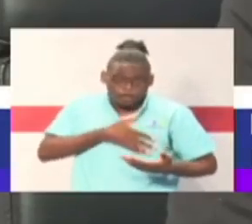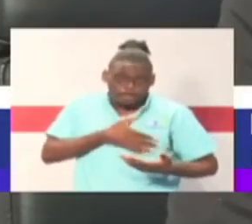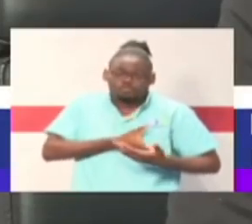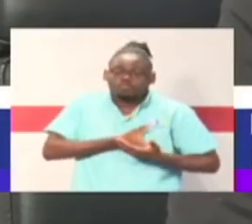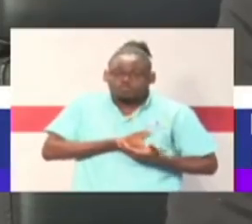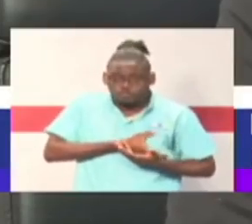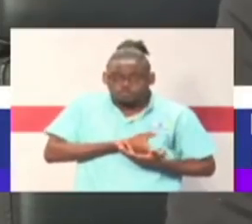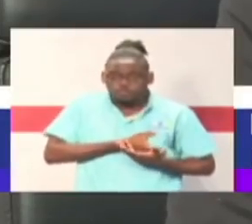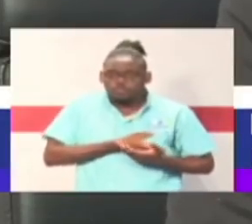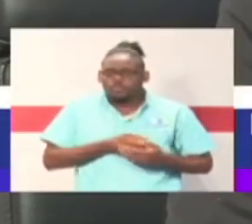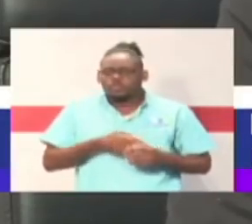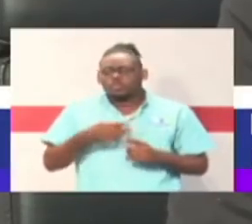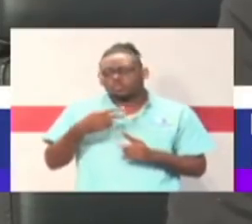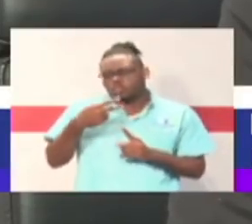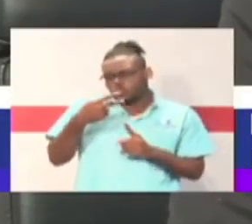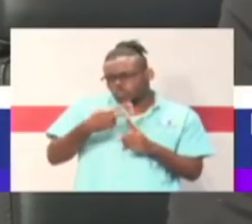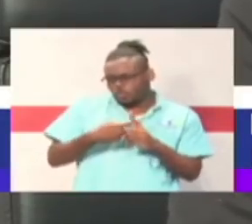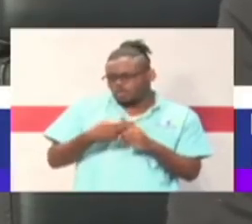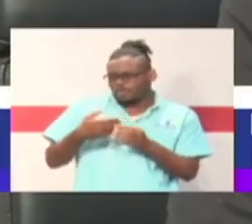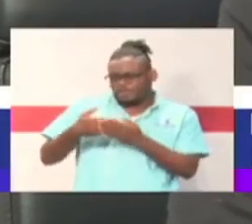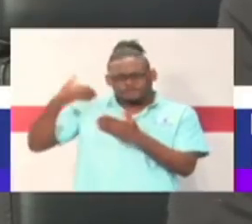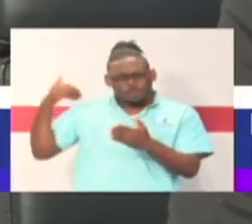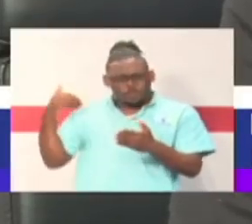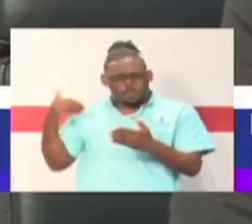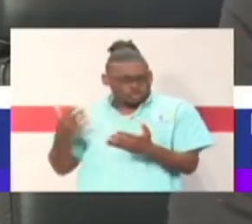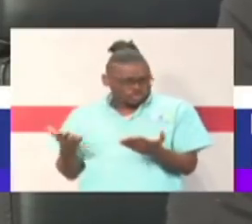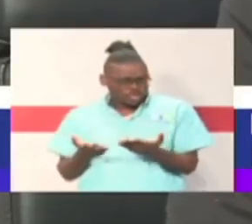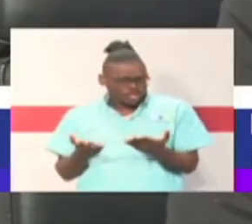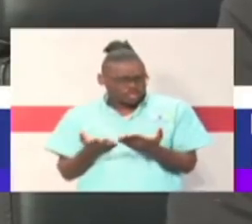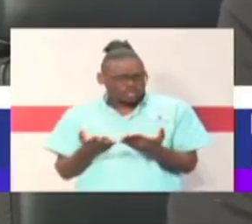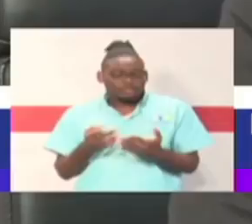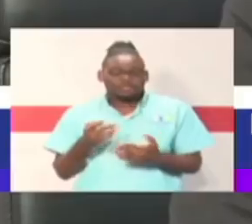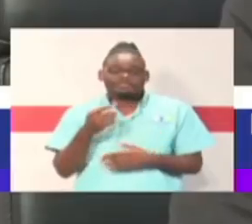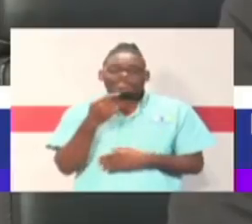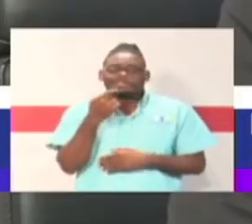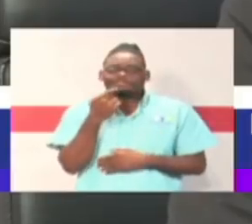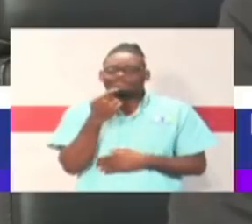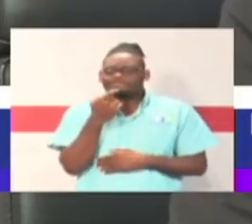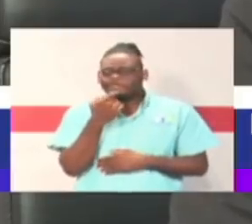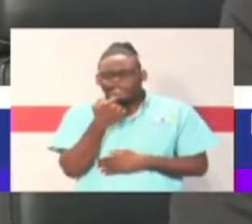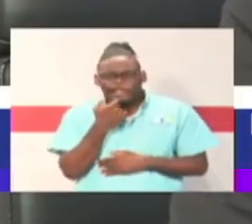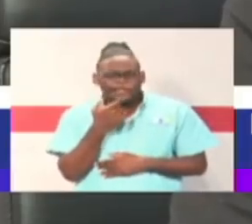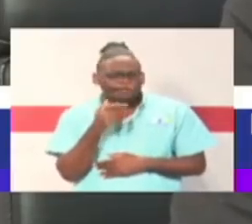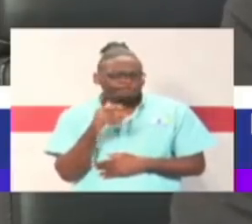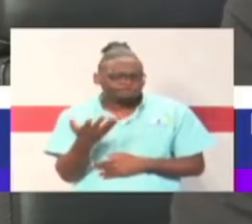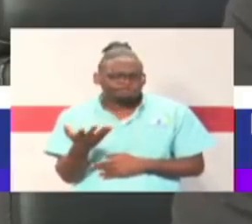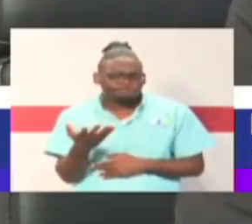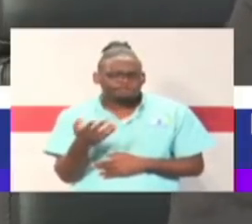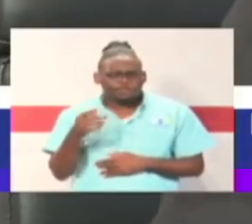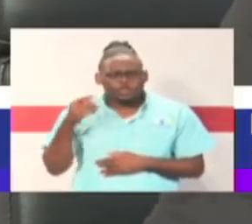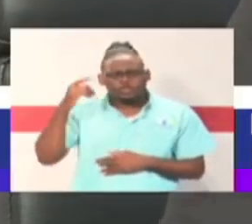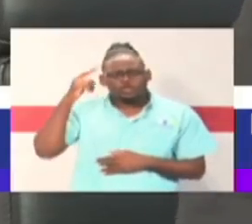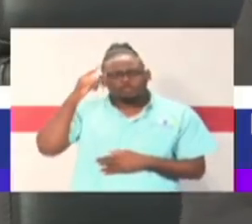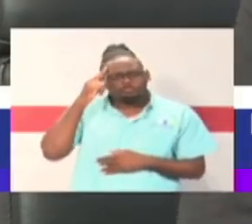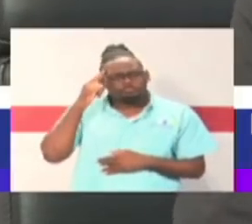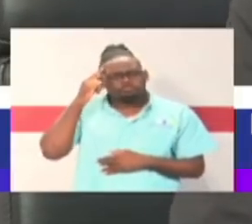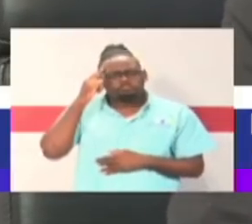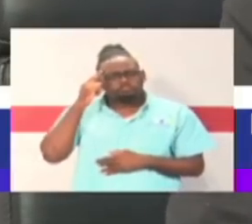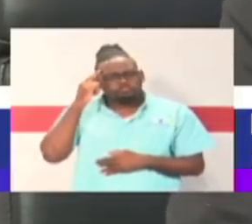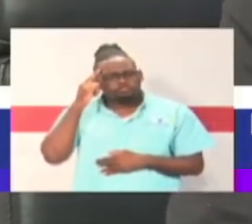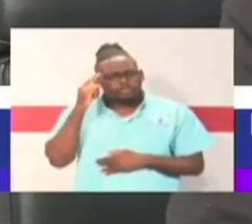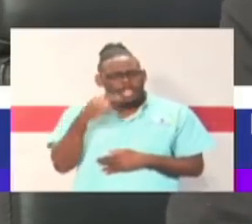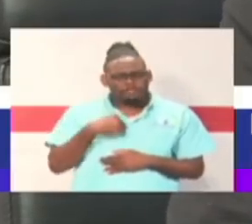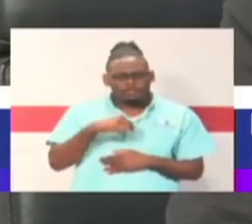actually came on this press conference, I did say that we were considering quite a few of the vaccines that were in Trinidad